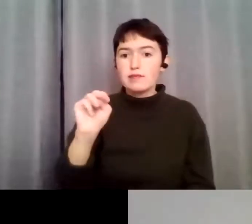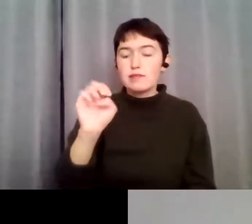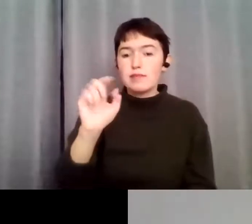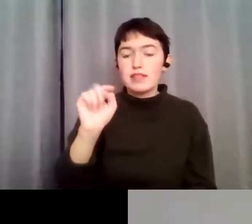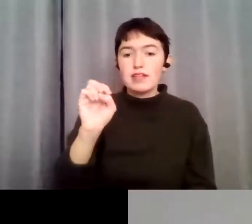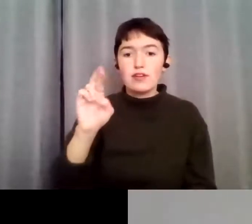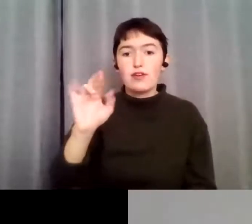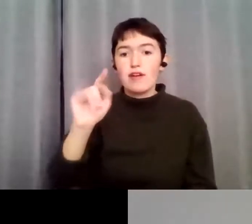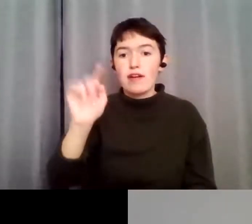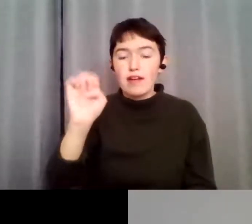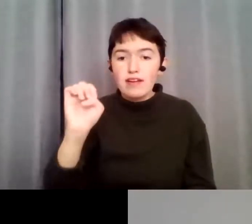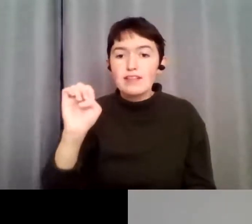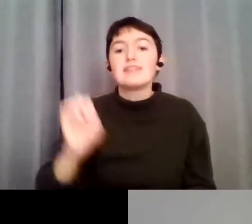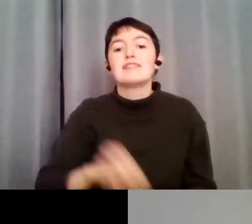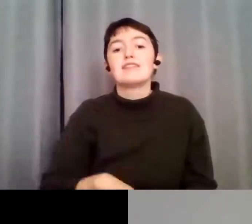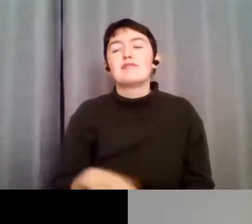last one that I heard about